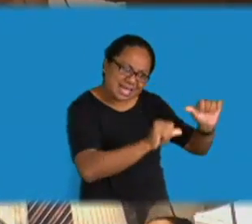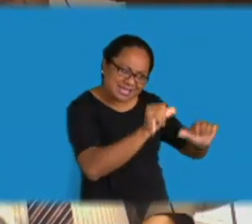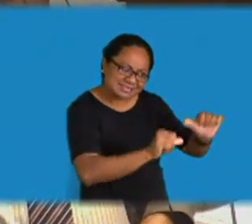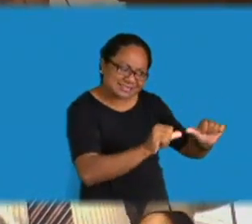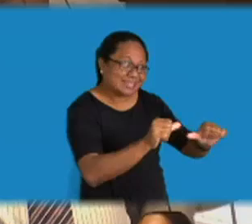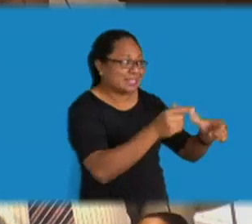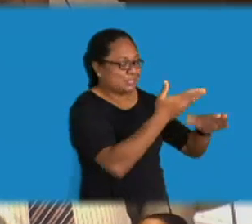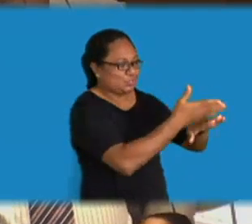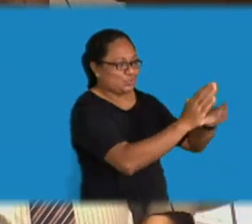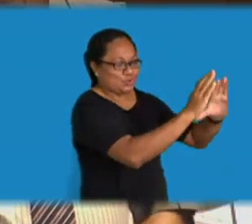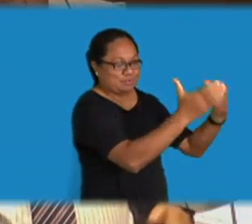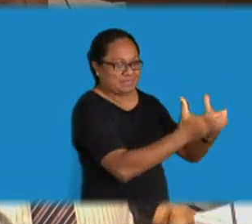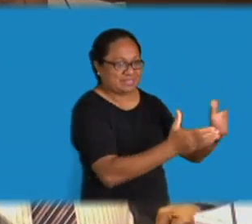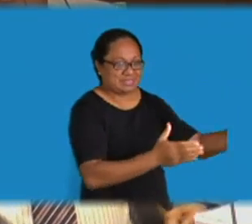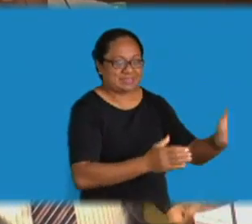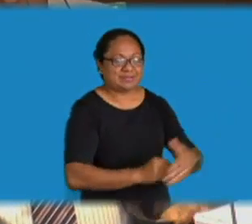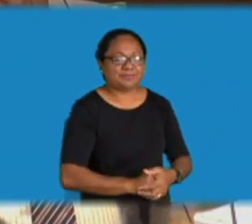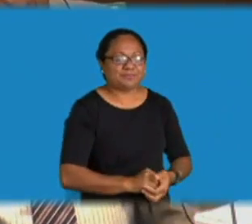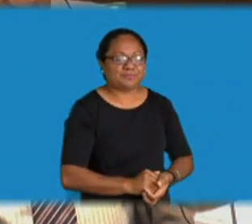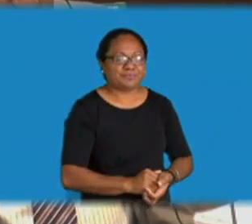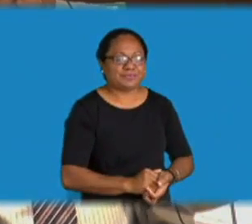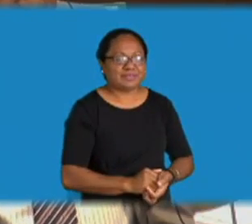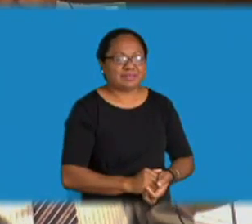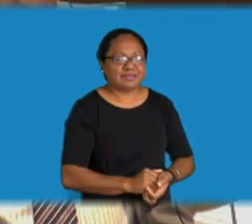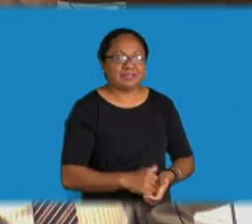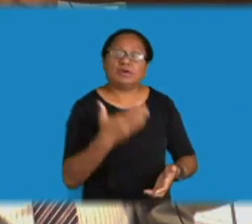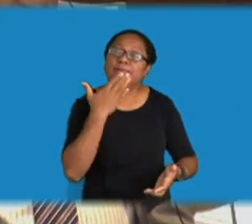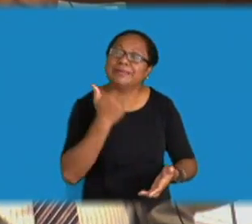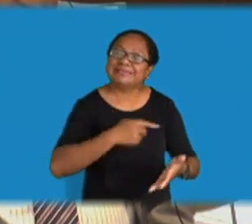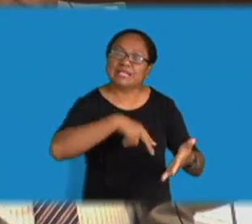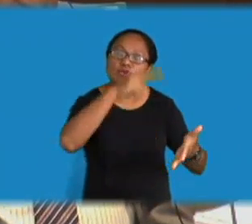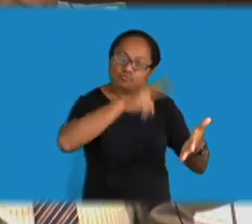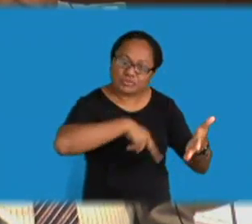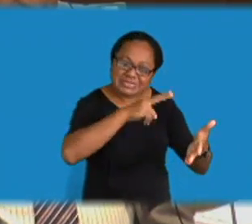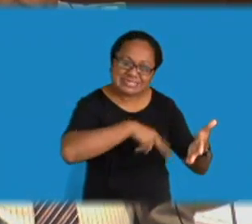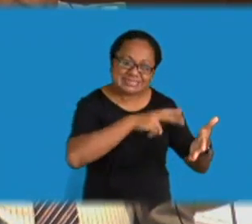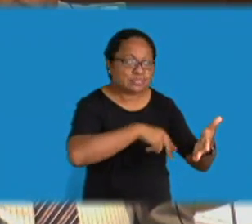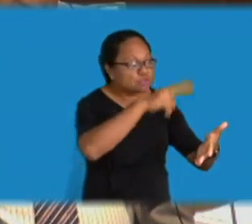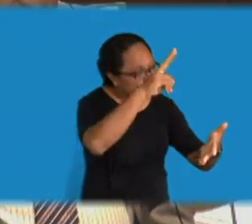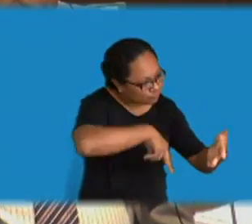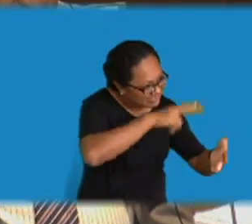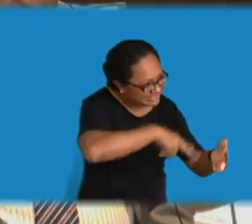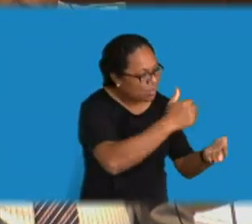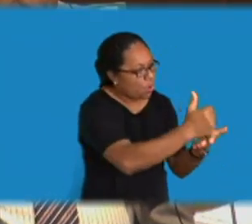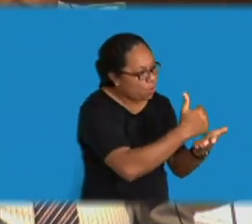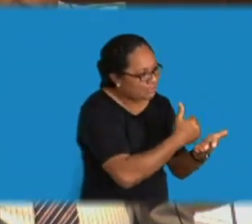there are many. I'll show you the worms. Madam Speaker, read the Auditor General's report and you'll find the worms.